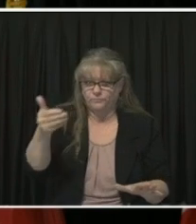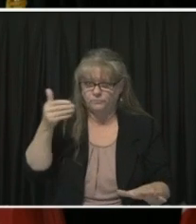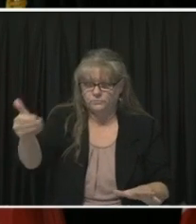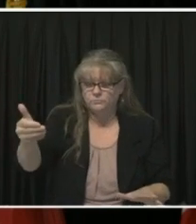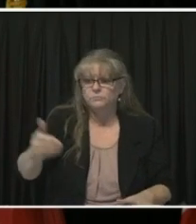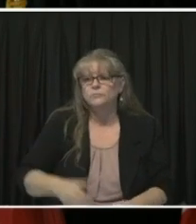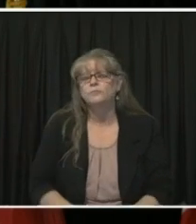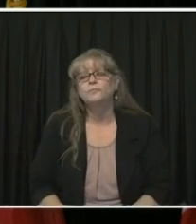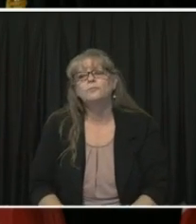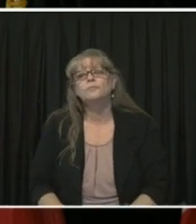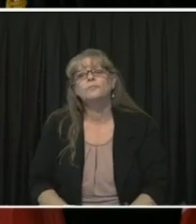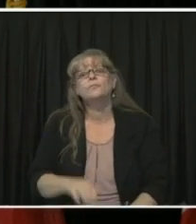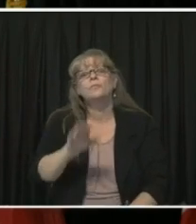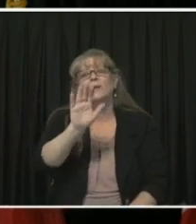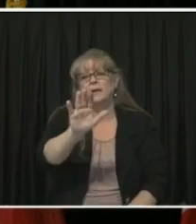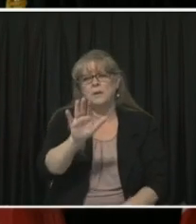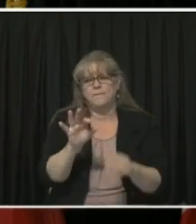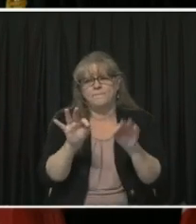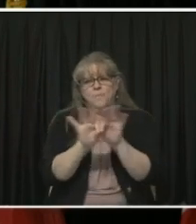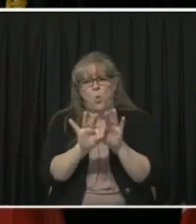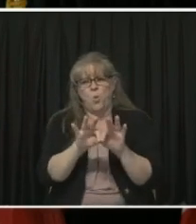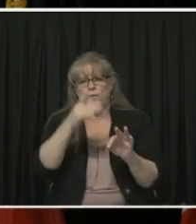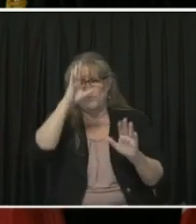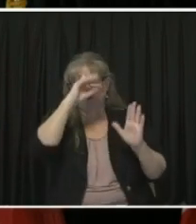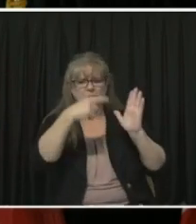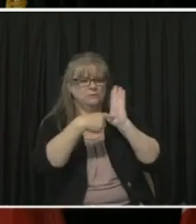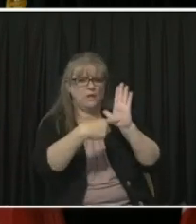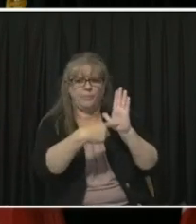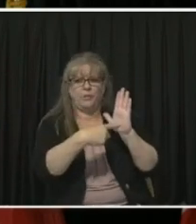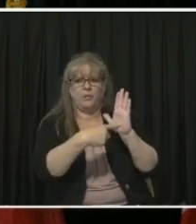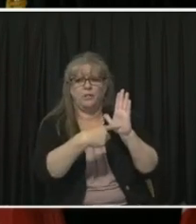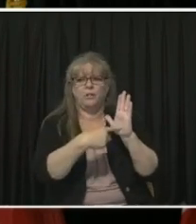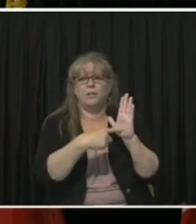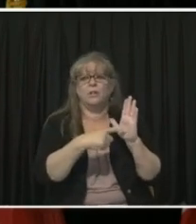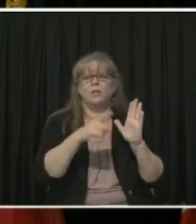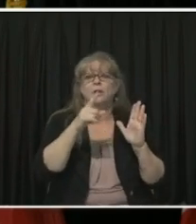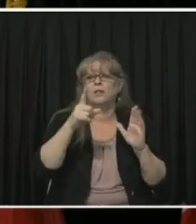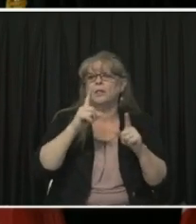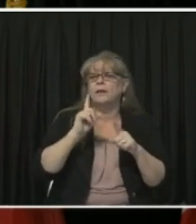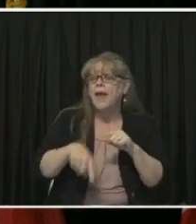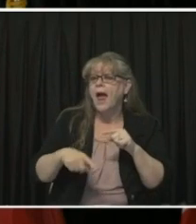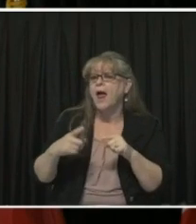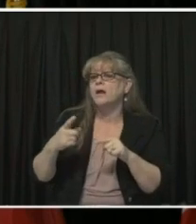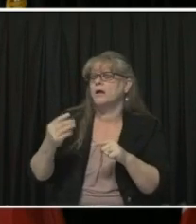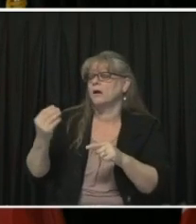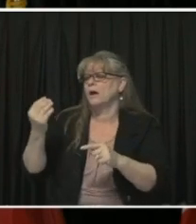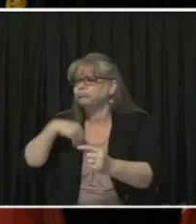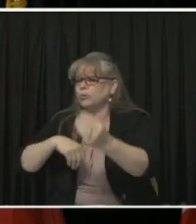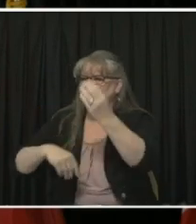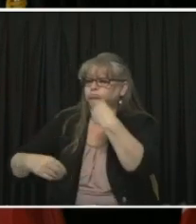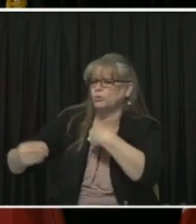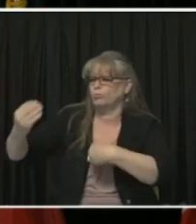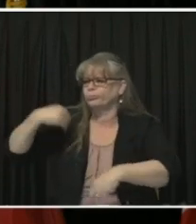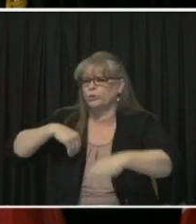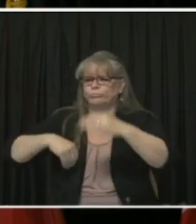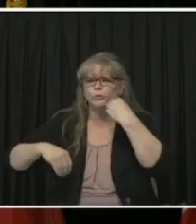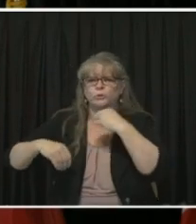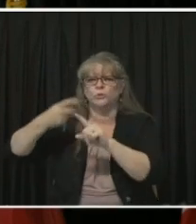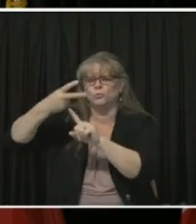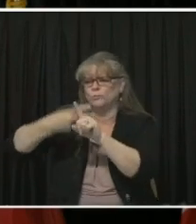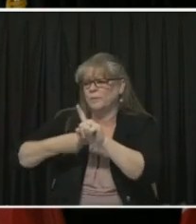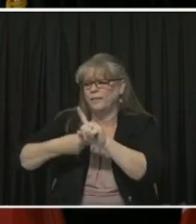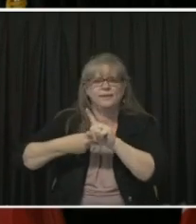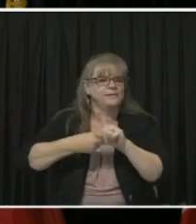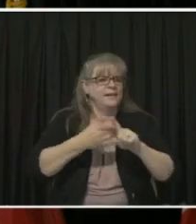for 2 months, which we did, and then just go back to your old habits. You can't expect to keep the weight off if you do that. It's got to be